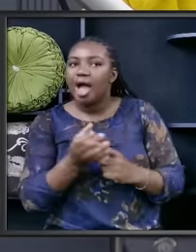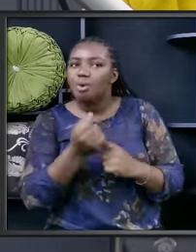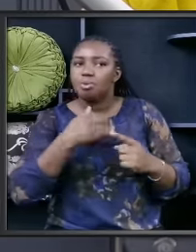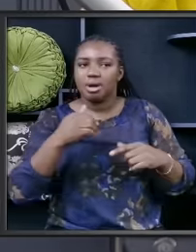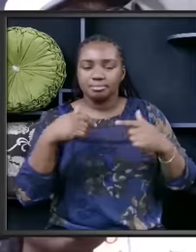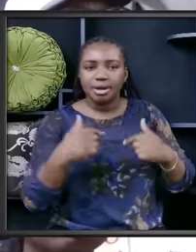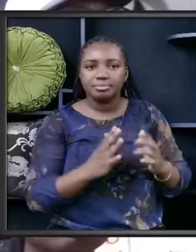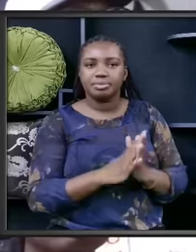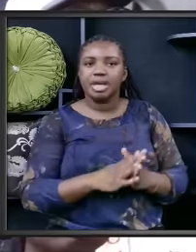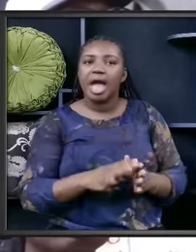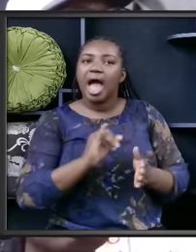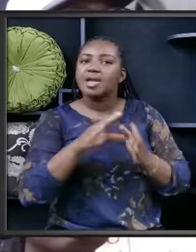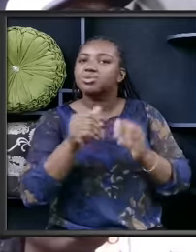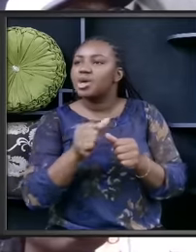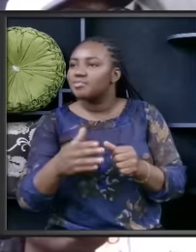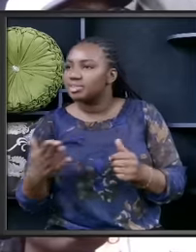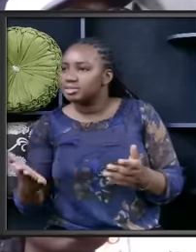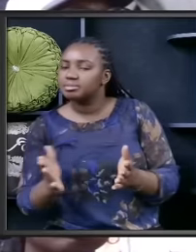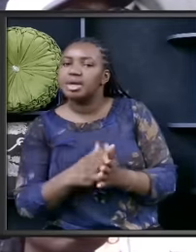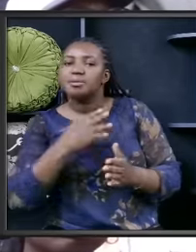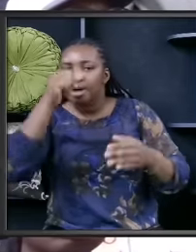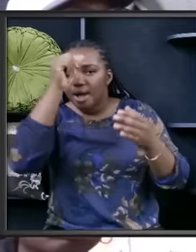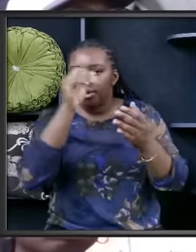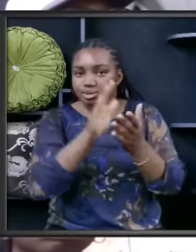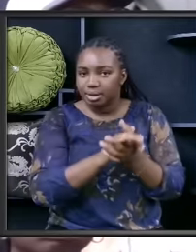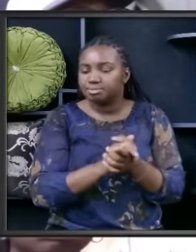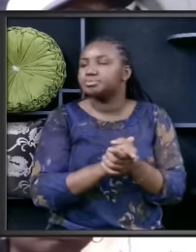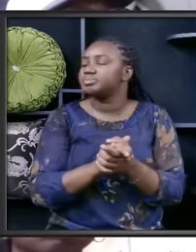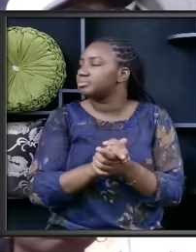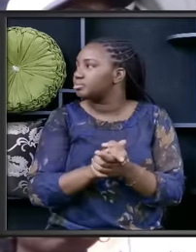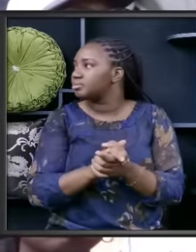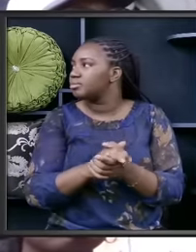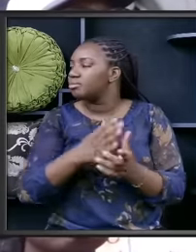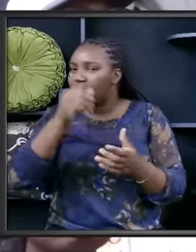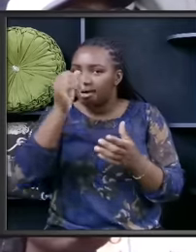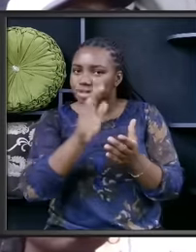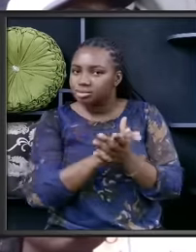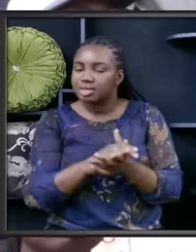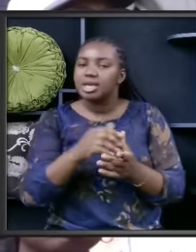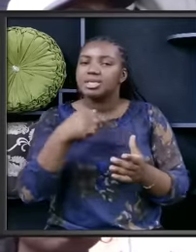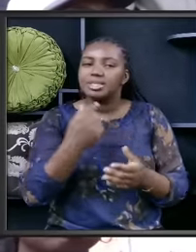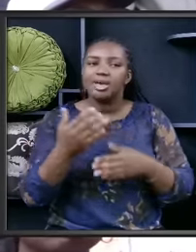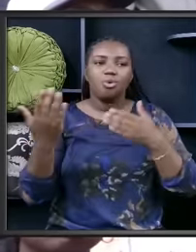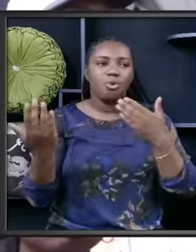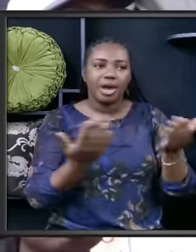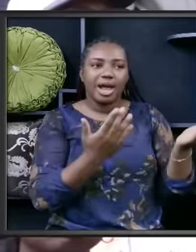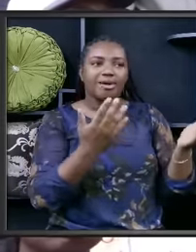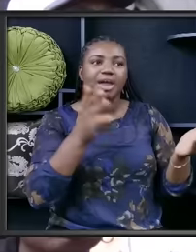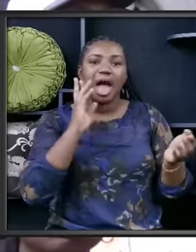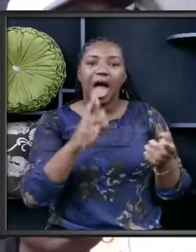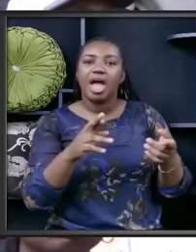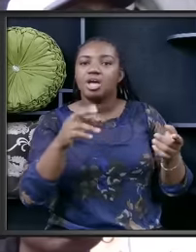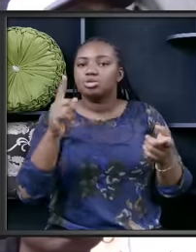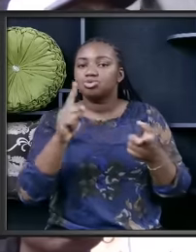I come do everything for my husband. Come say okay. Say you go carry and make him go lodge and for where you go